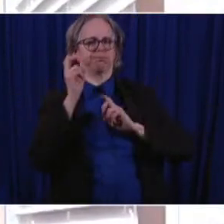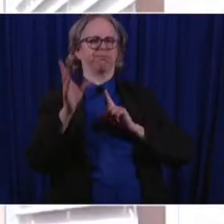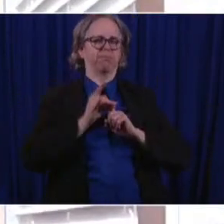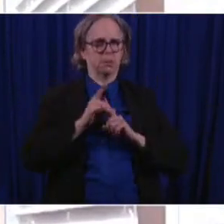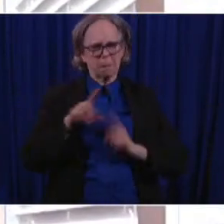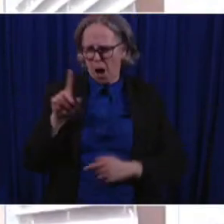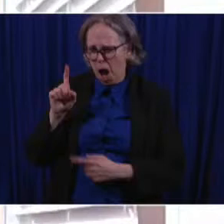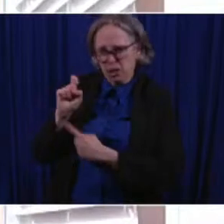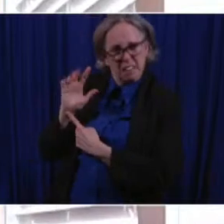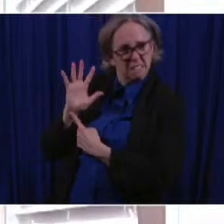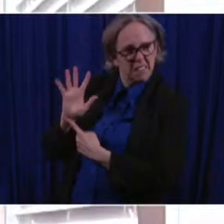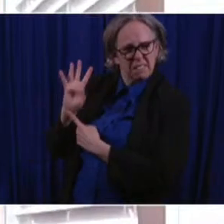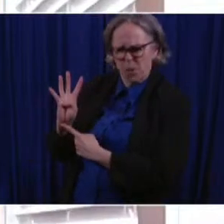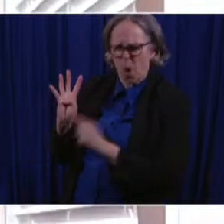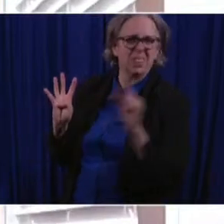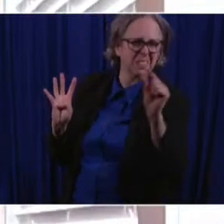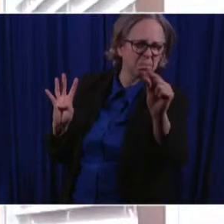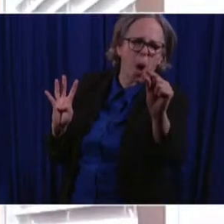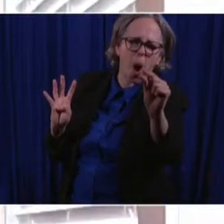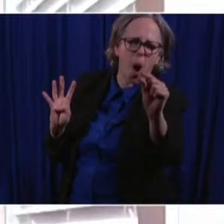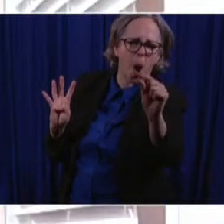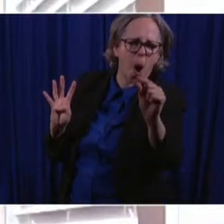impressive.